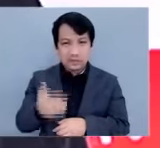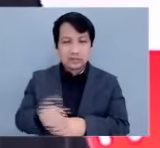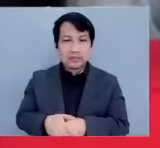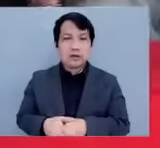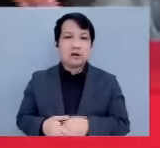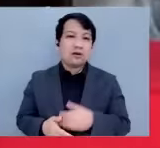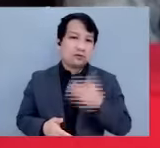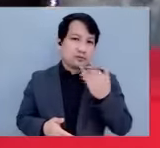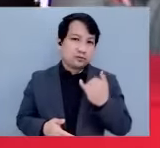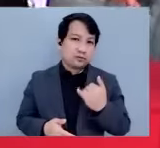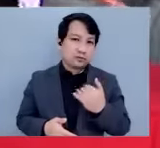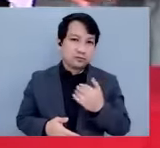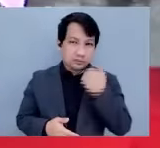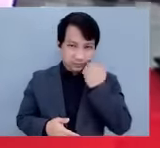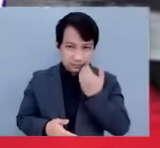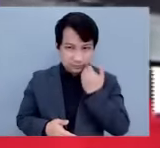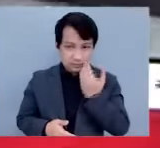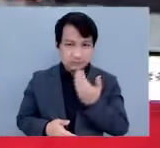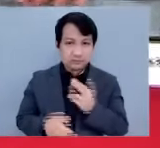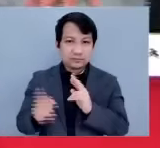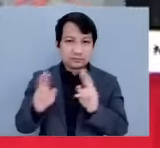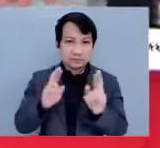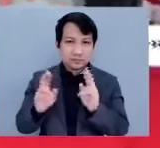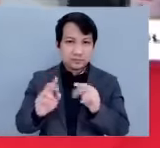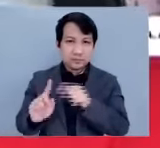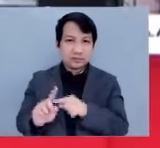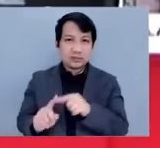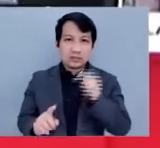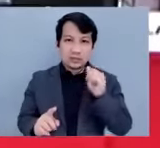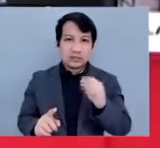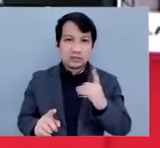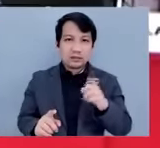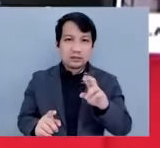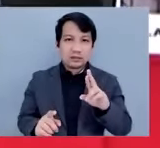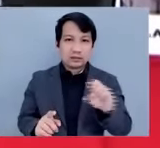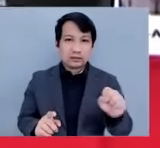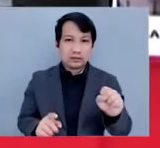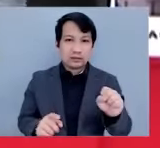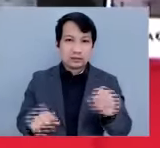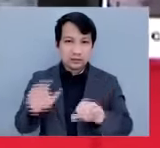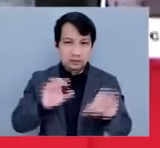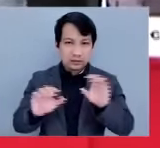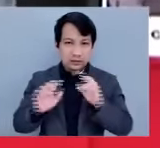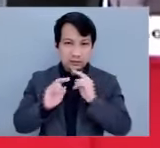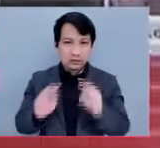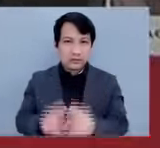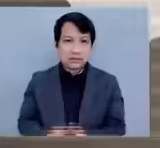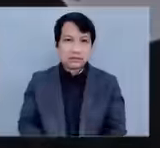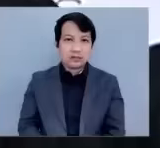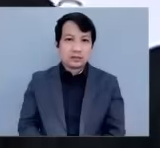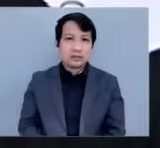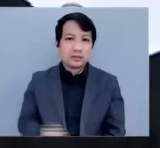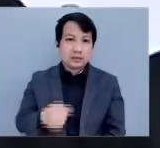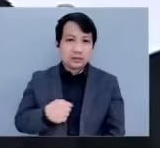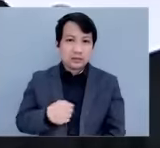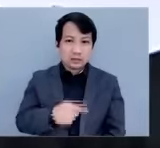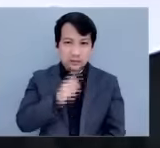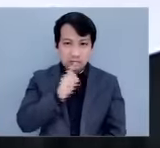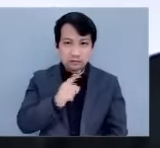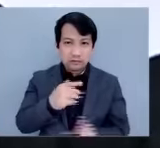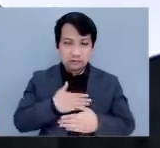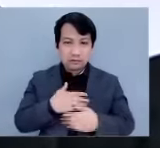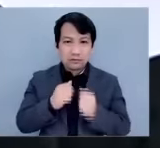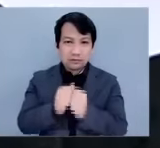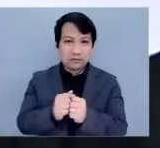medyo mahiyain, ready na raw si Andres na sumabak sa showbiz. I am super excited because I get to work with not only